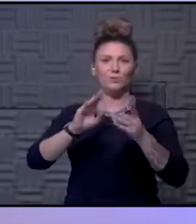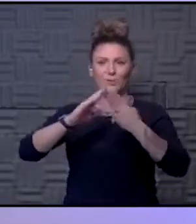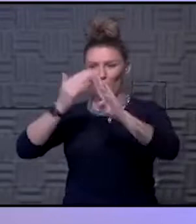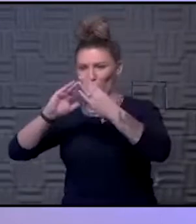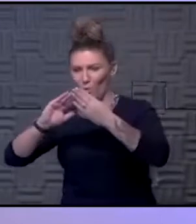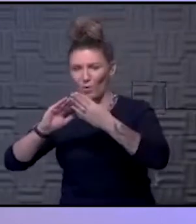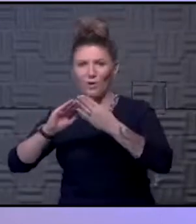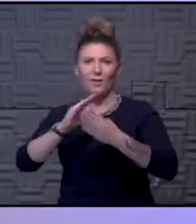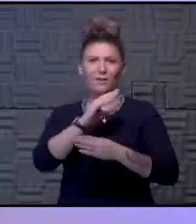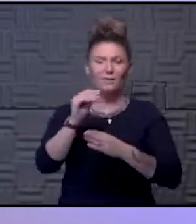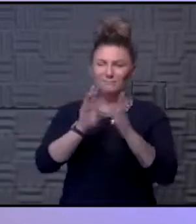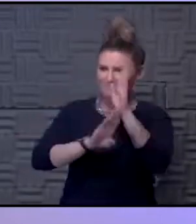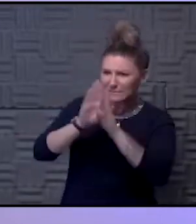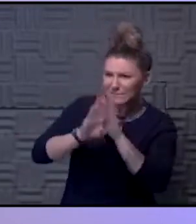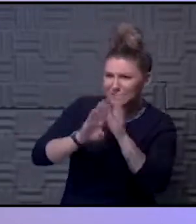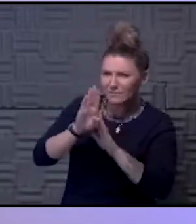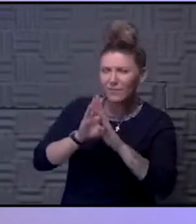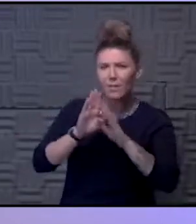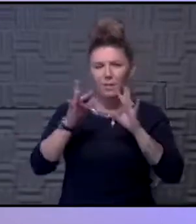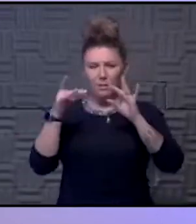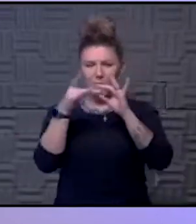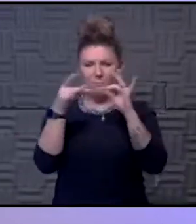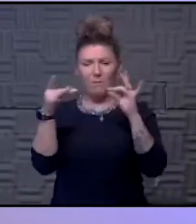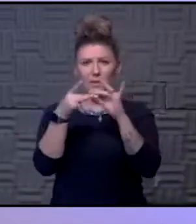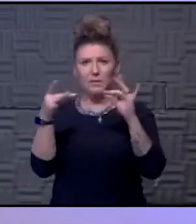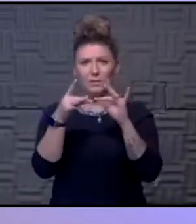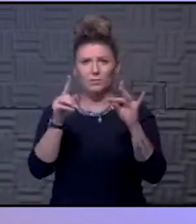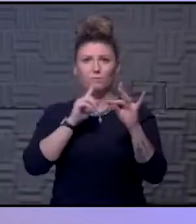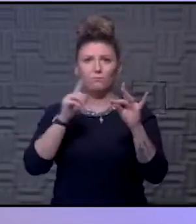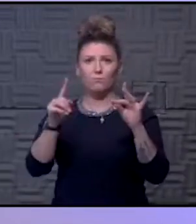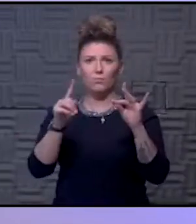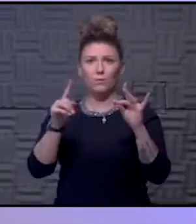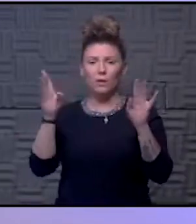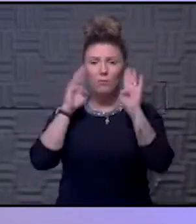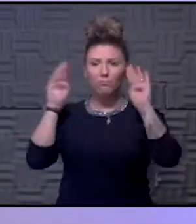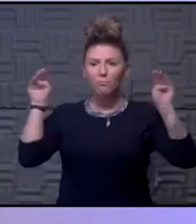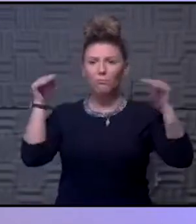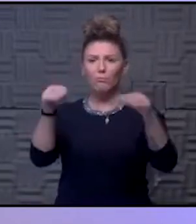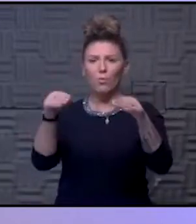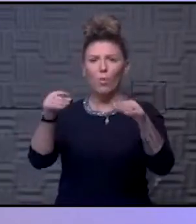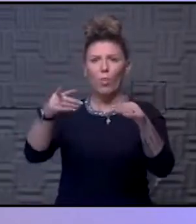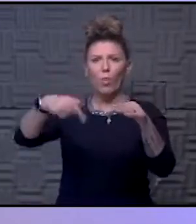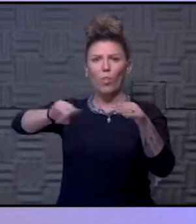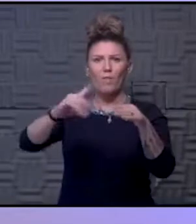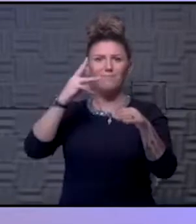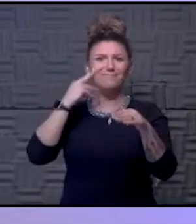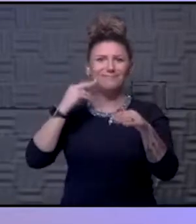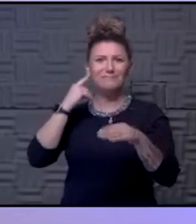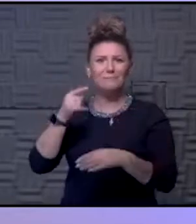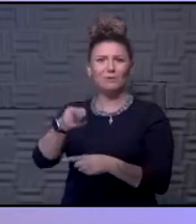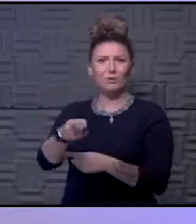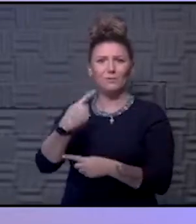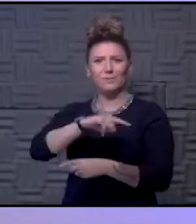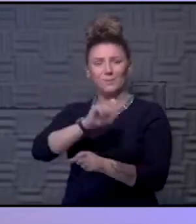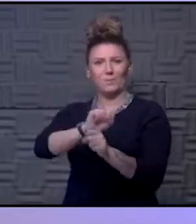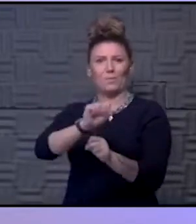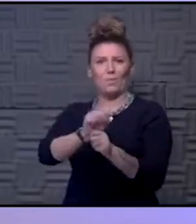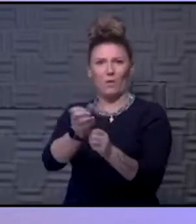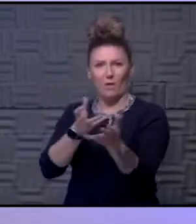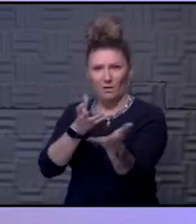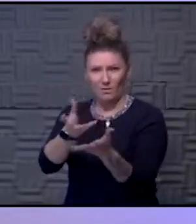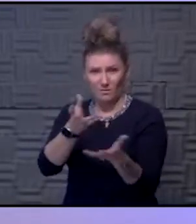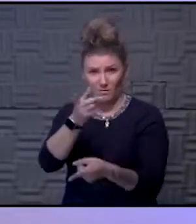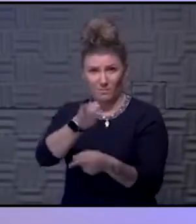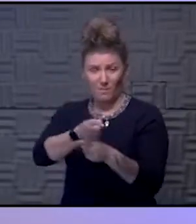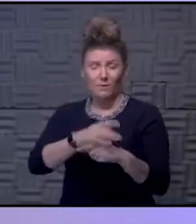and disseminate messaging that really talks to the living experience of the communities we're working with, right?